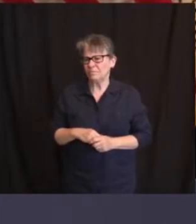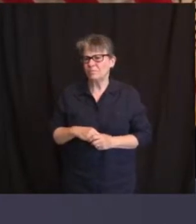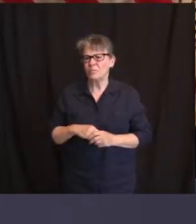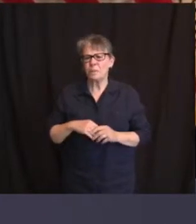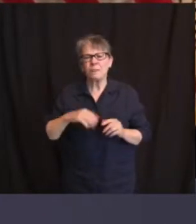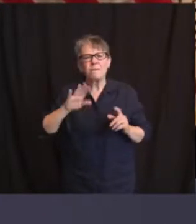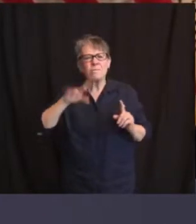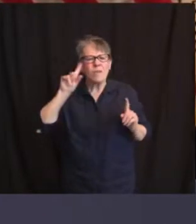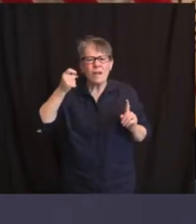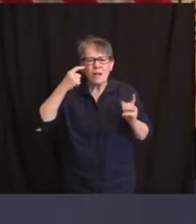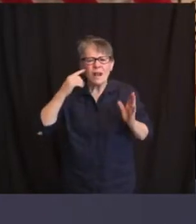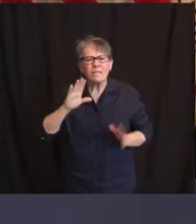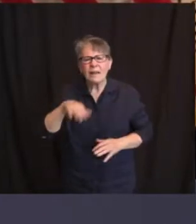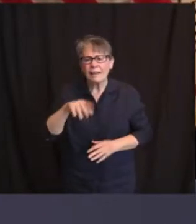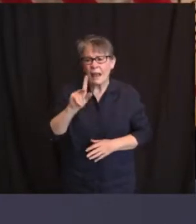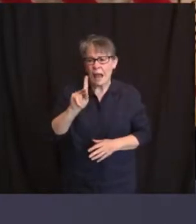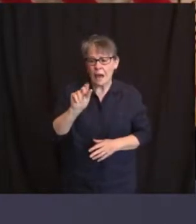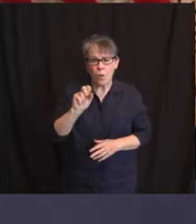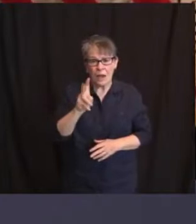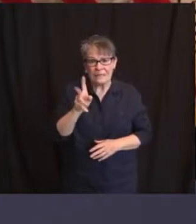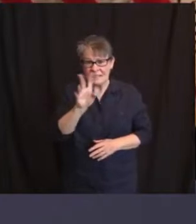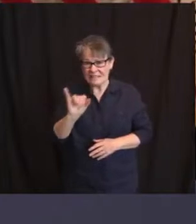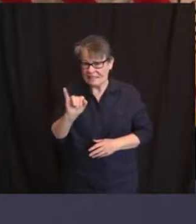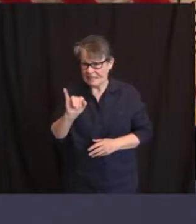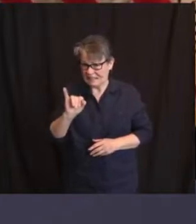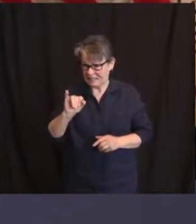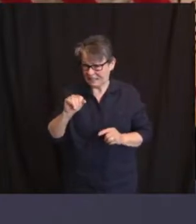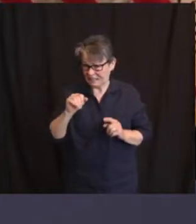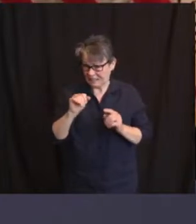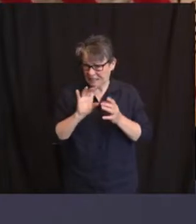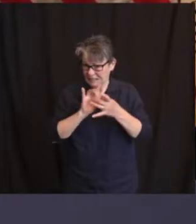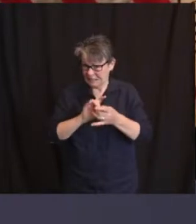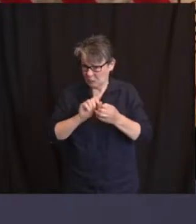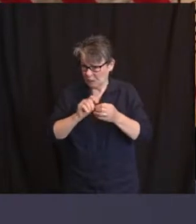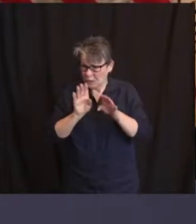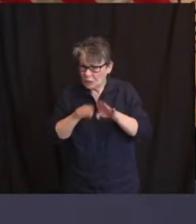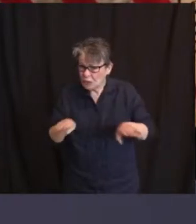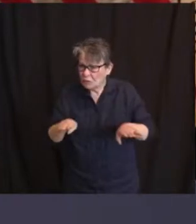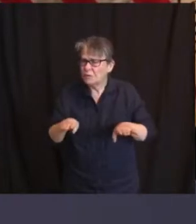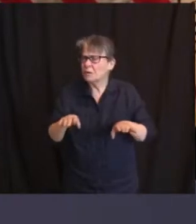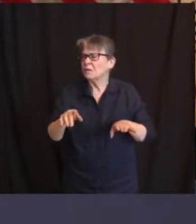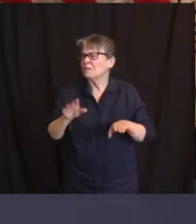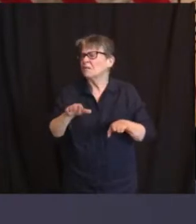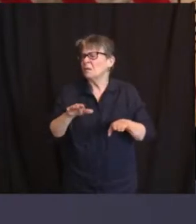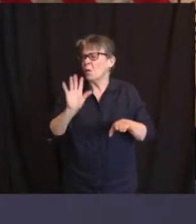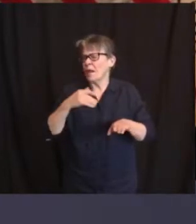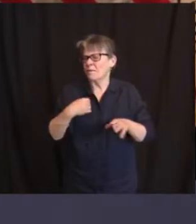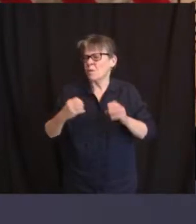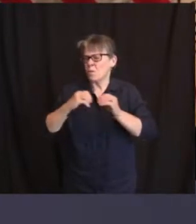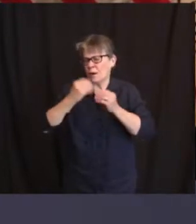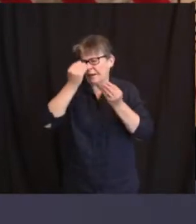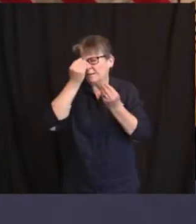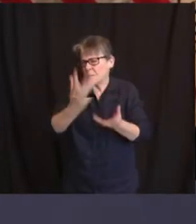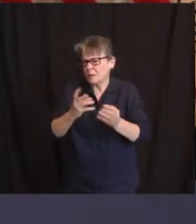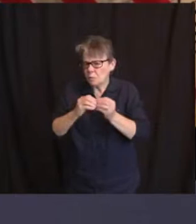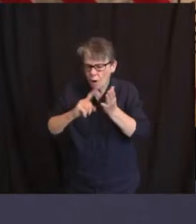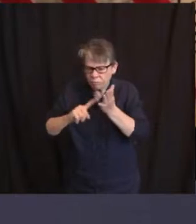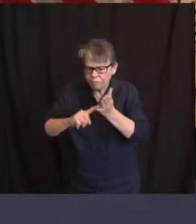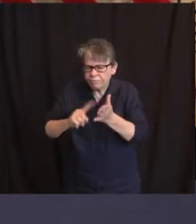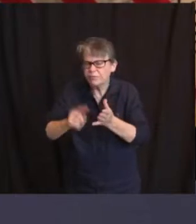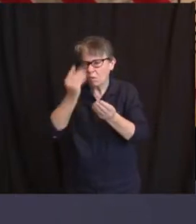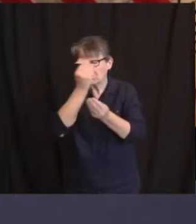more. I want to welcome, as I predicted, our Chief Counsel, Matt Plotkin, who's here, but also our Chief Technology Officer, Chris Ryan, is